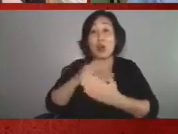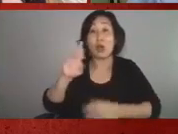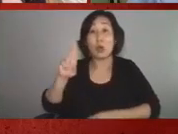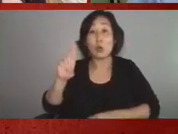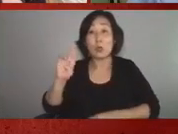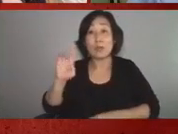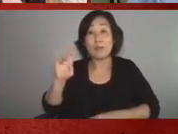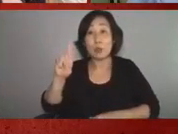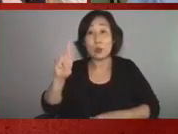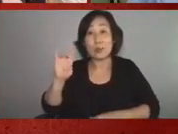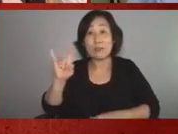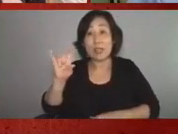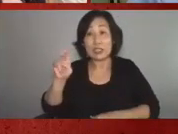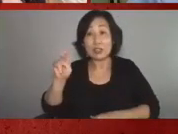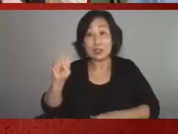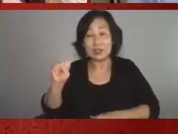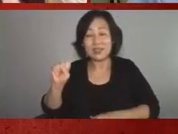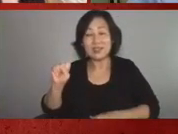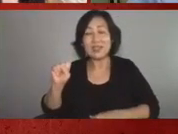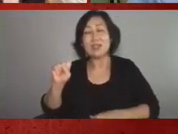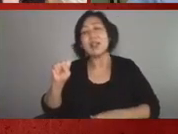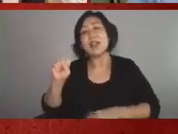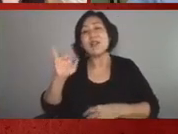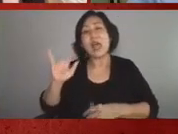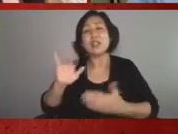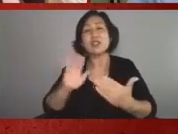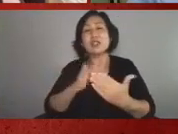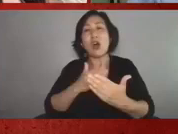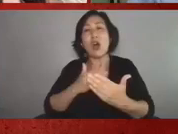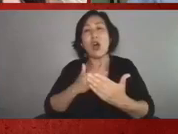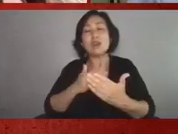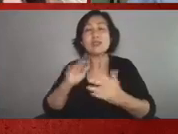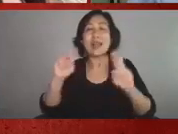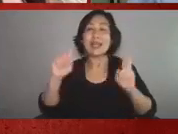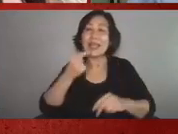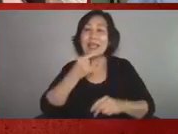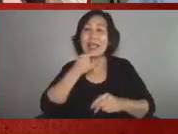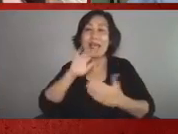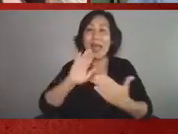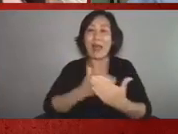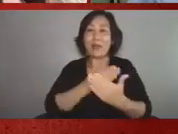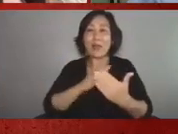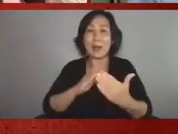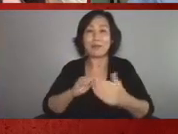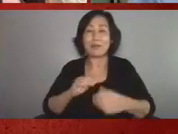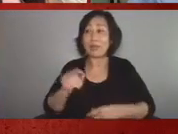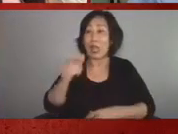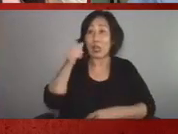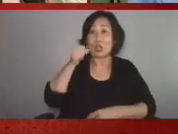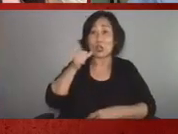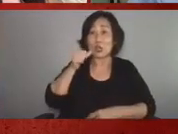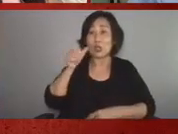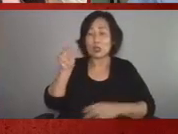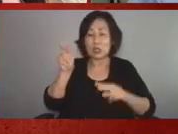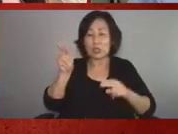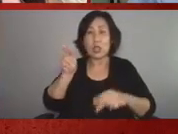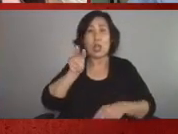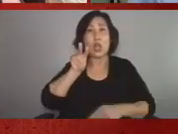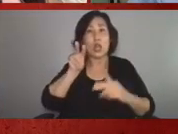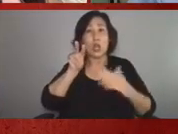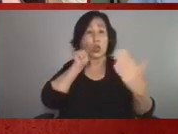unofficial gay anthem. That here's this woman who looks at her seriously. That there's here she is looking at her reflection